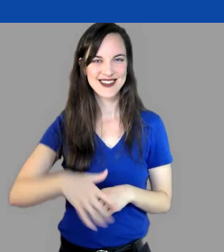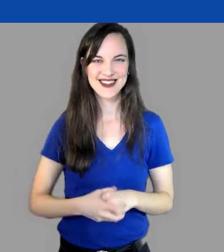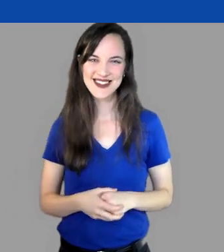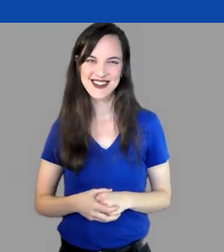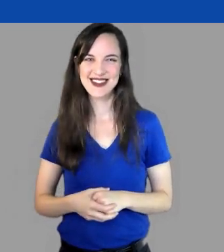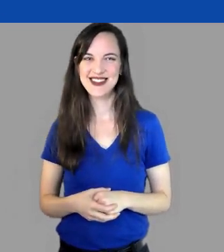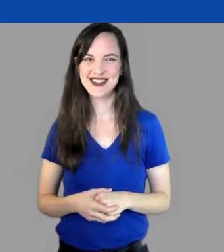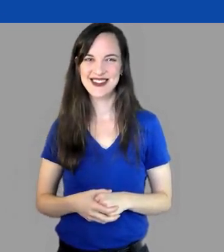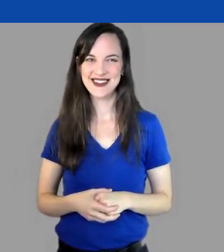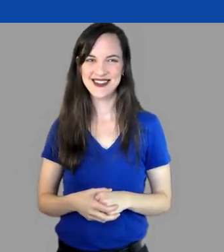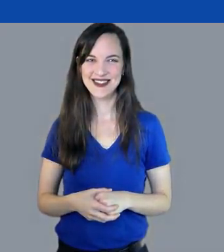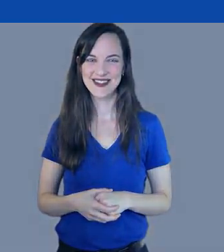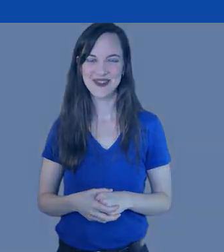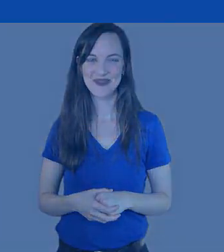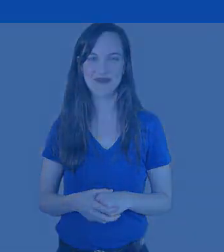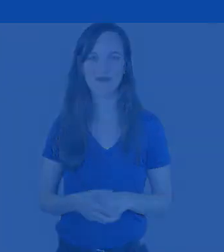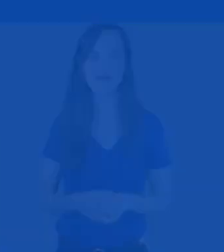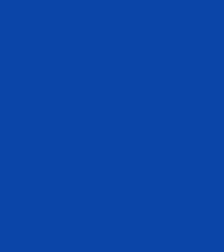We'll see you around!